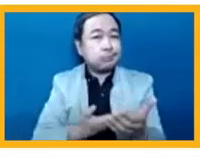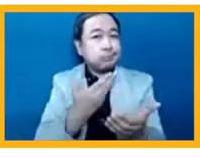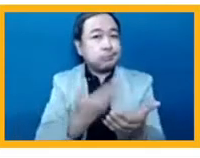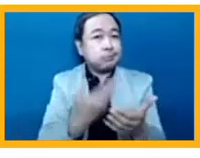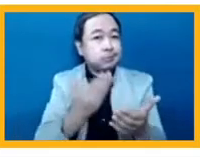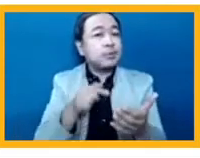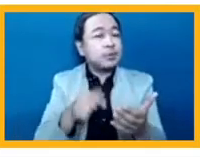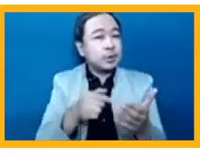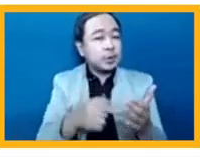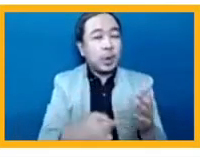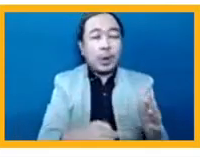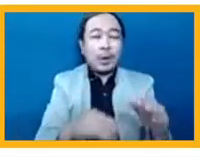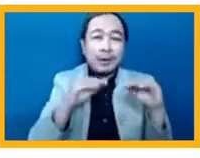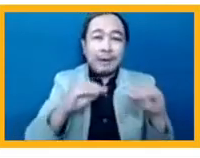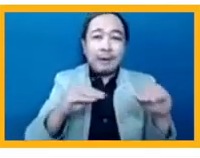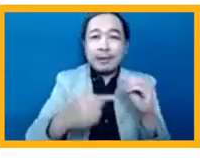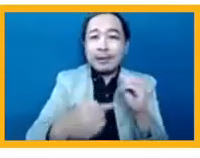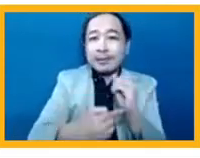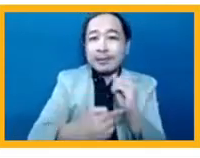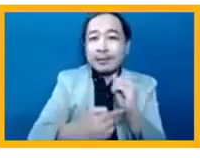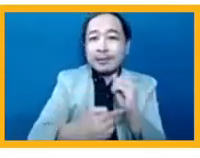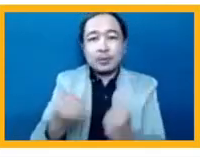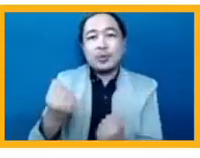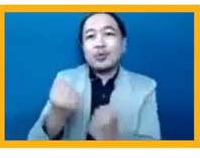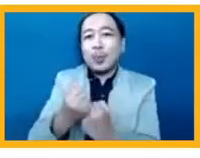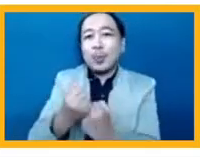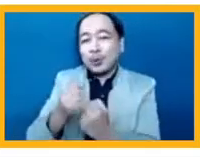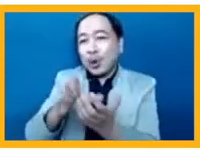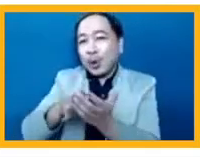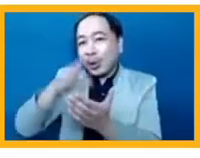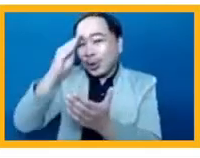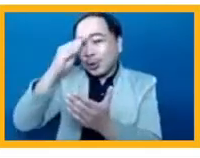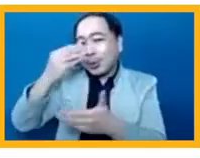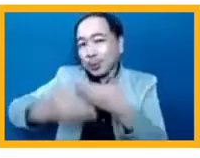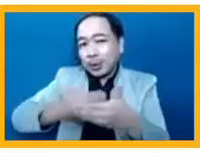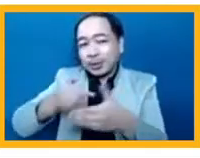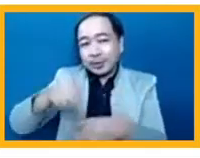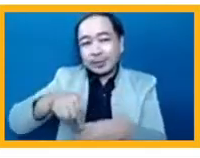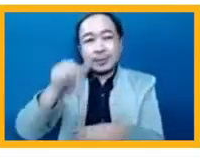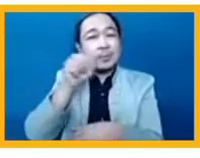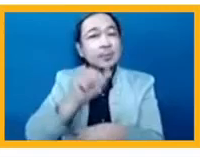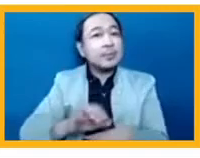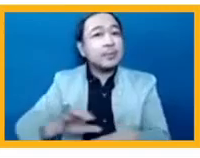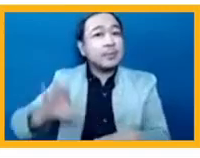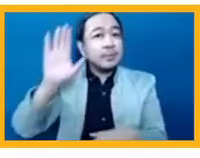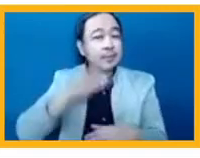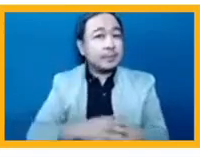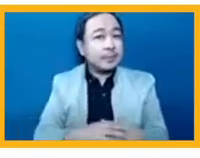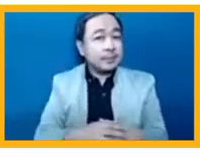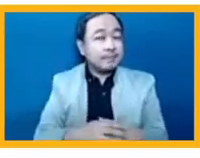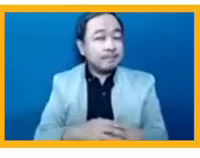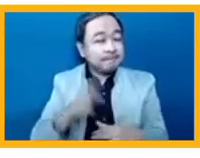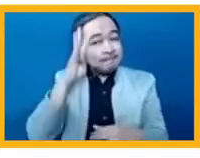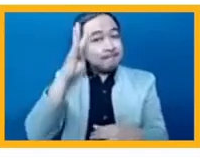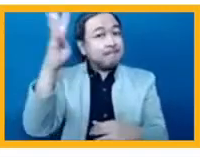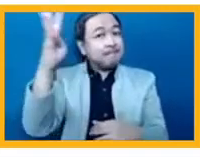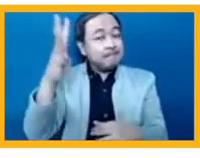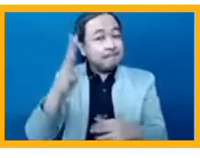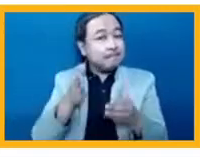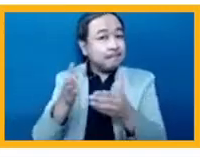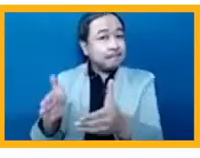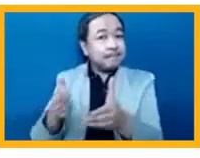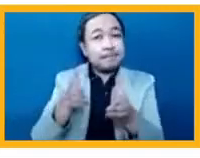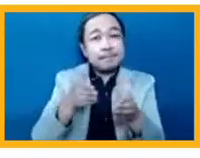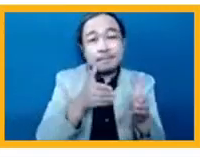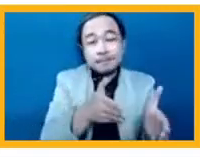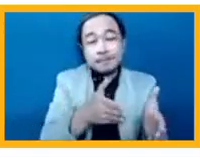way, here in Asia and across the world. Catalytic growth, disruption, innovation are afoot in the sector,